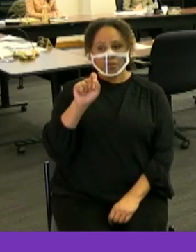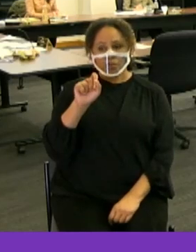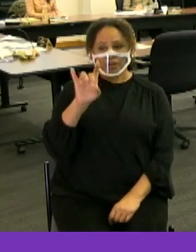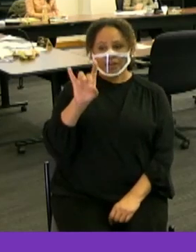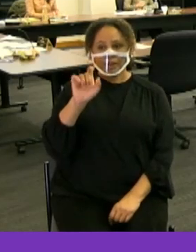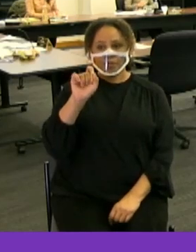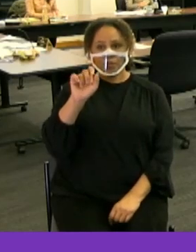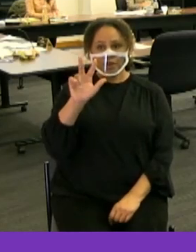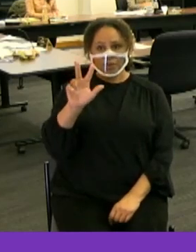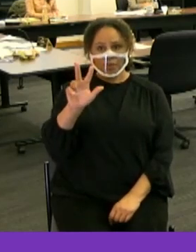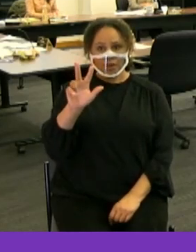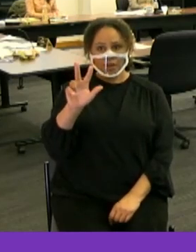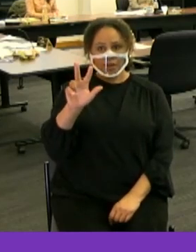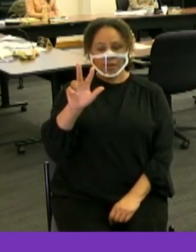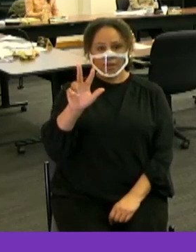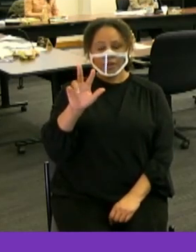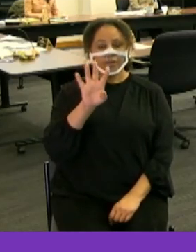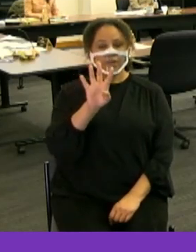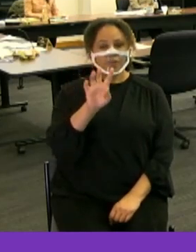2.8.3,